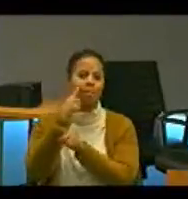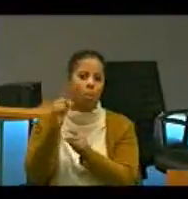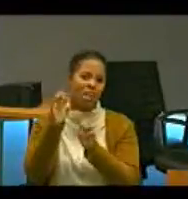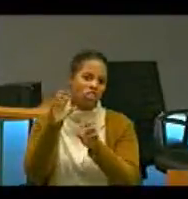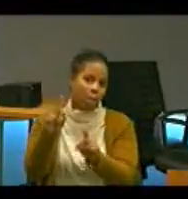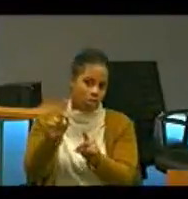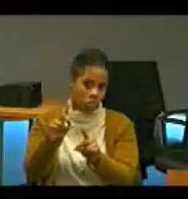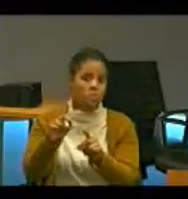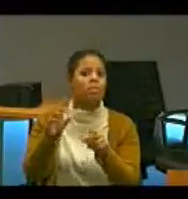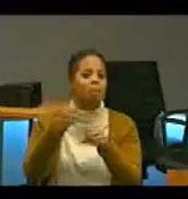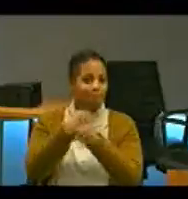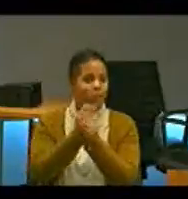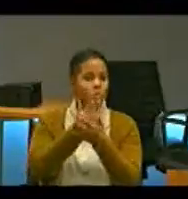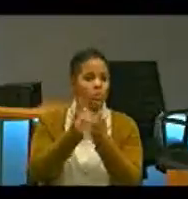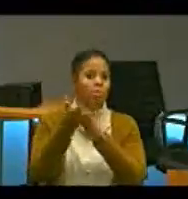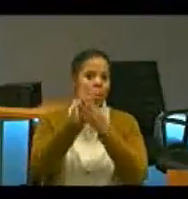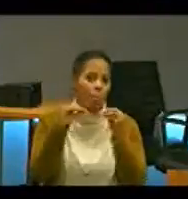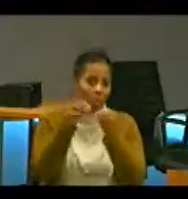make schools safer.